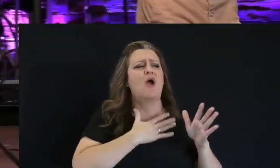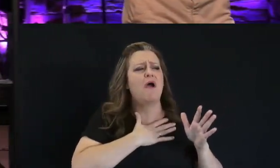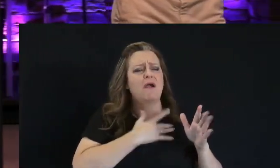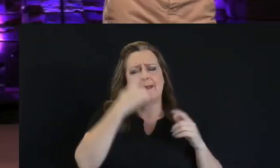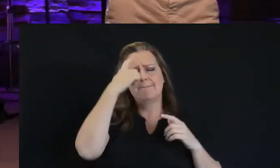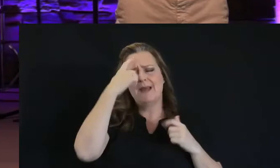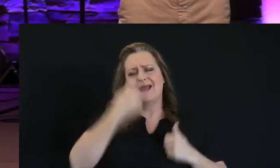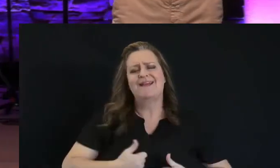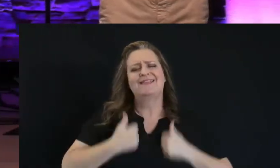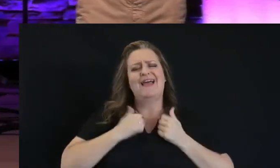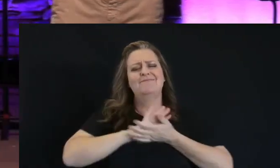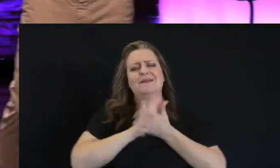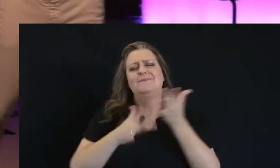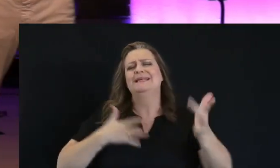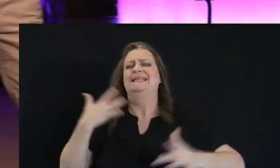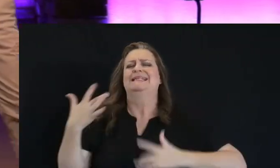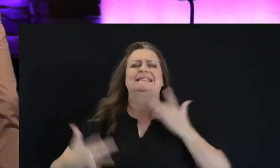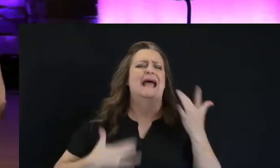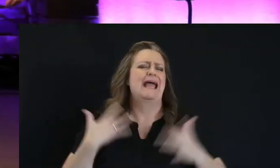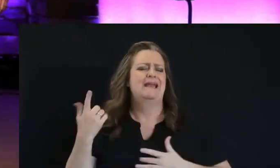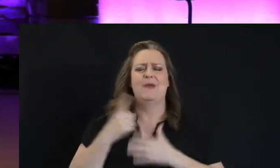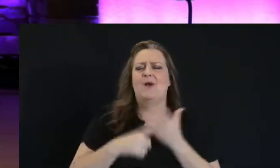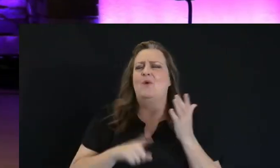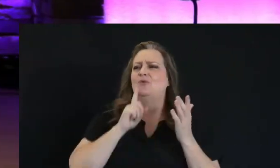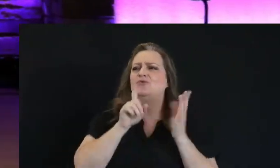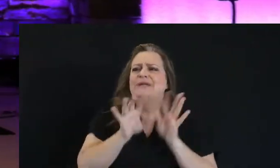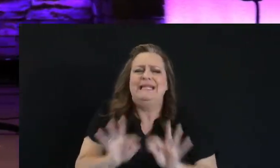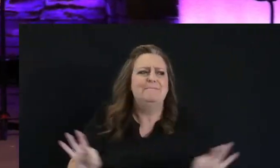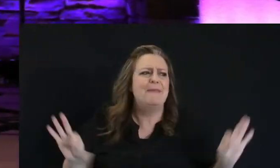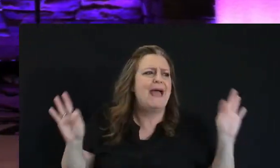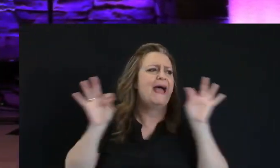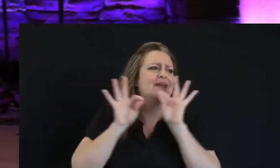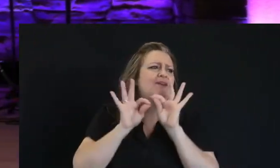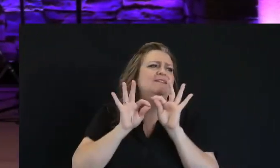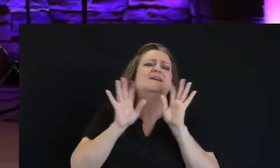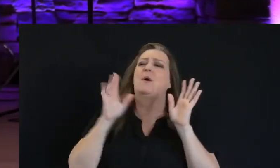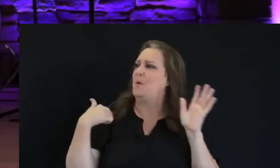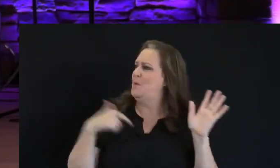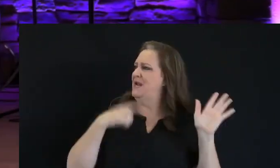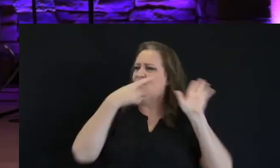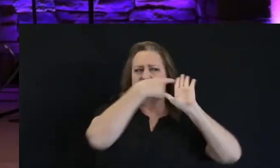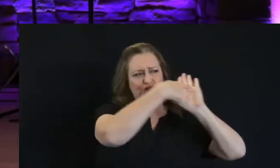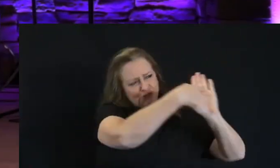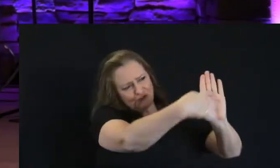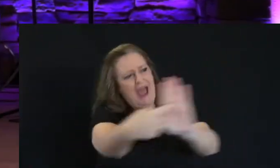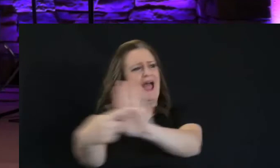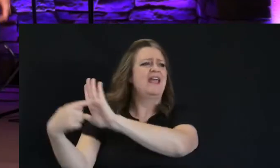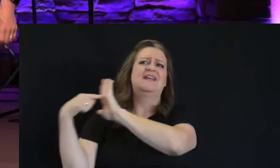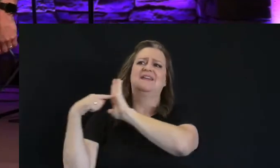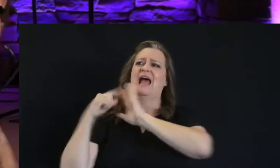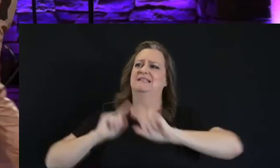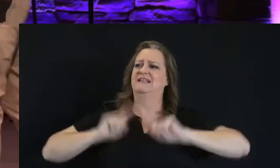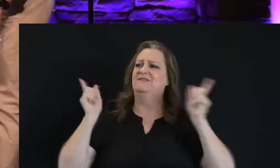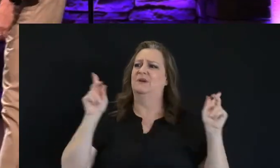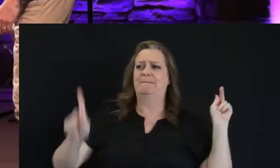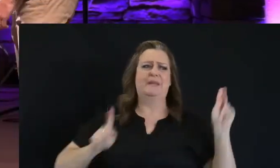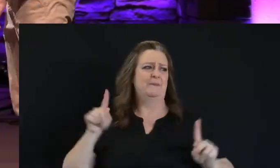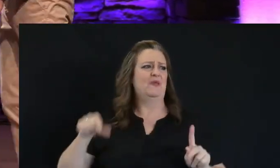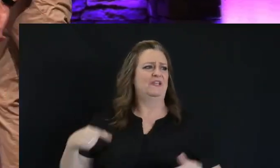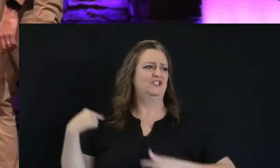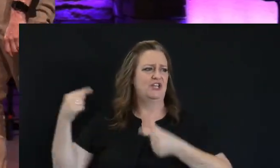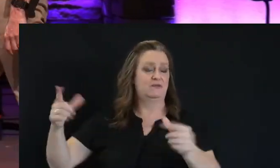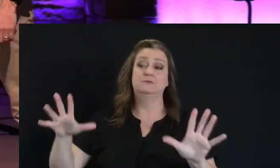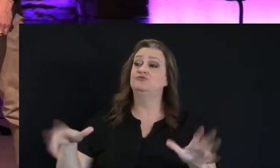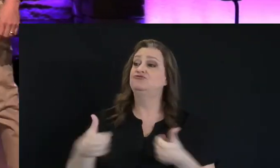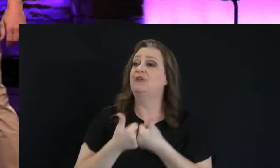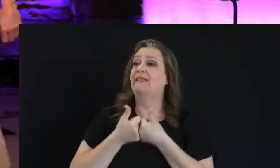mind and life get excited about what truly matters. And I guarantee you, you will shine. We will shine as a different people in this generation. So the challenge is